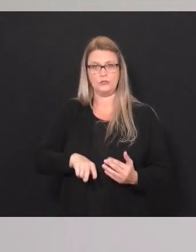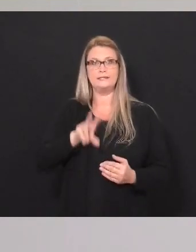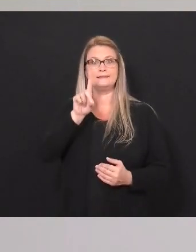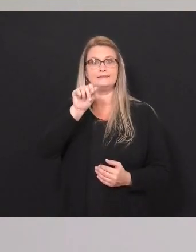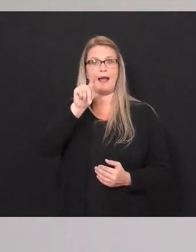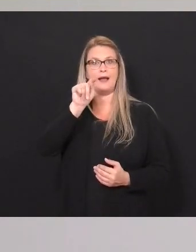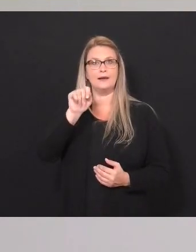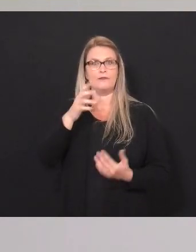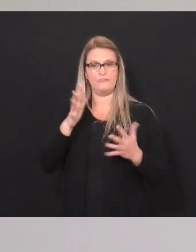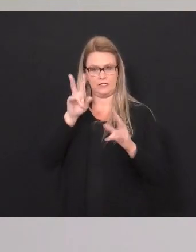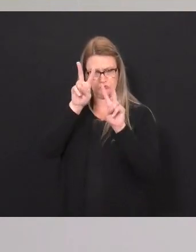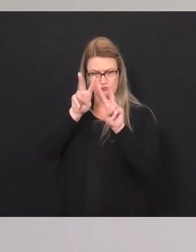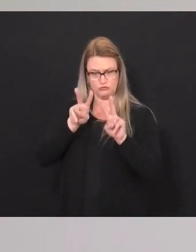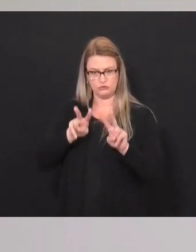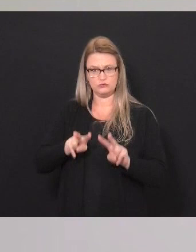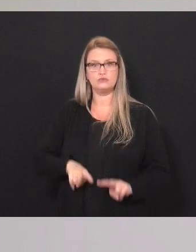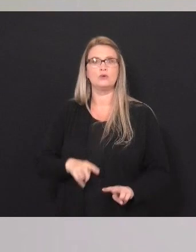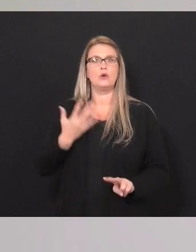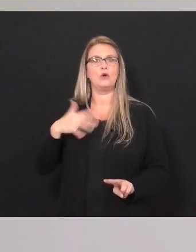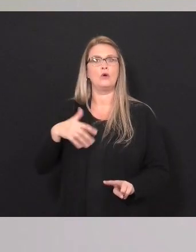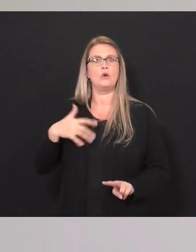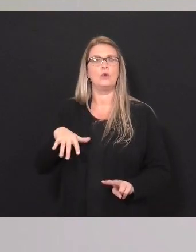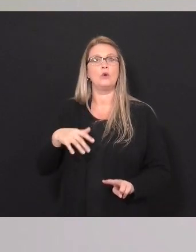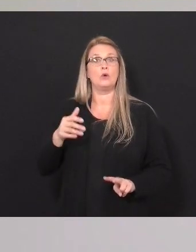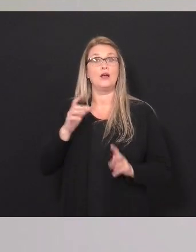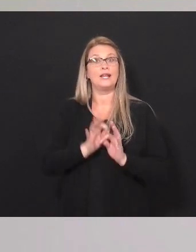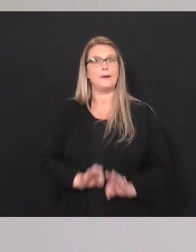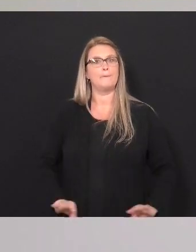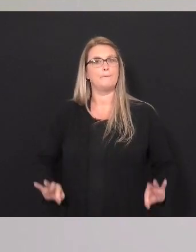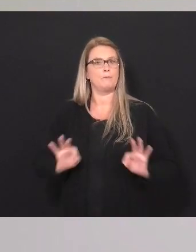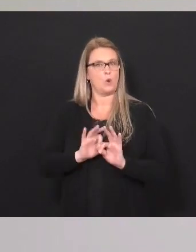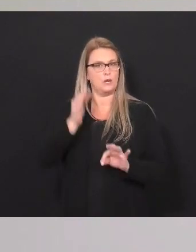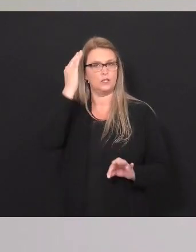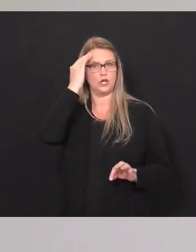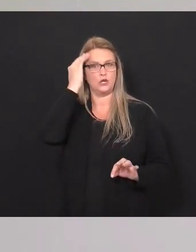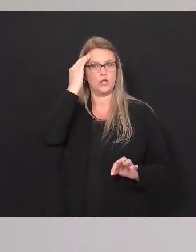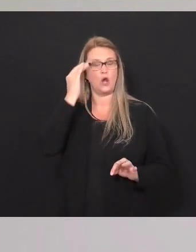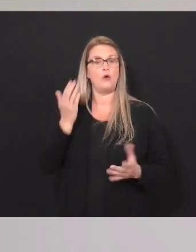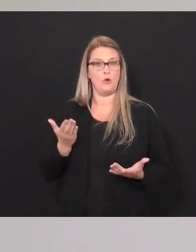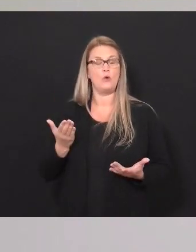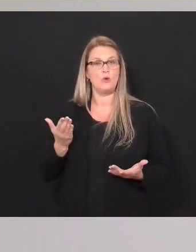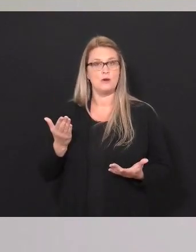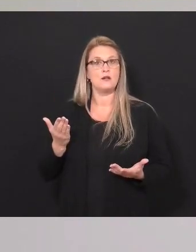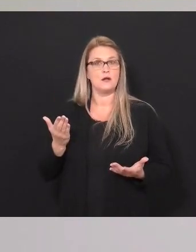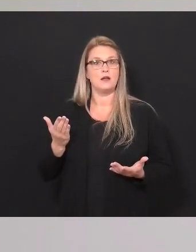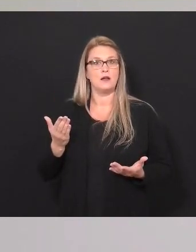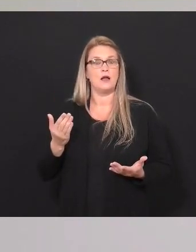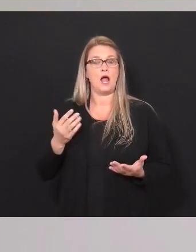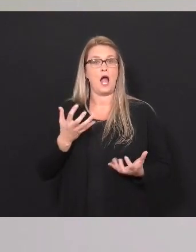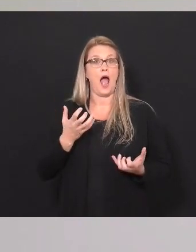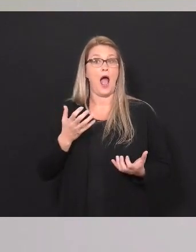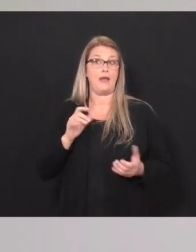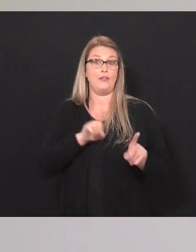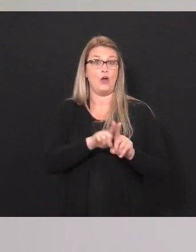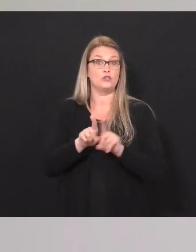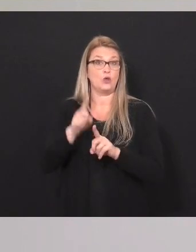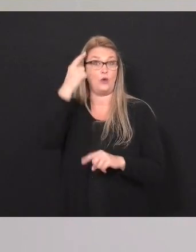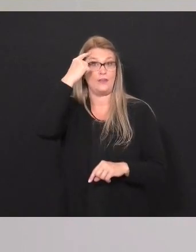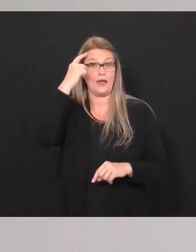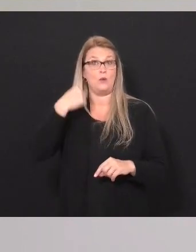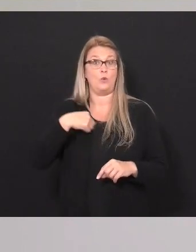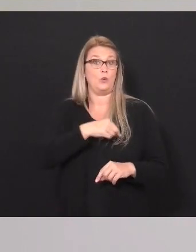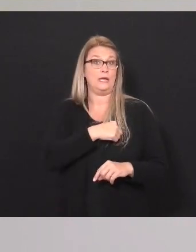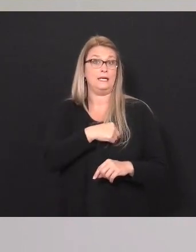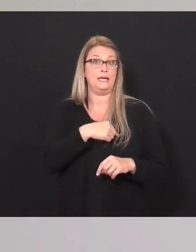to. Data is critical, obviously, and very important as we move forward for a variety of reasons. But I also think that we need to make sure that we